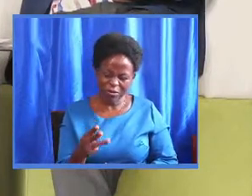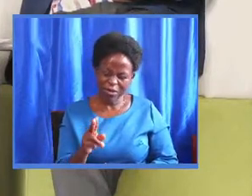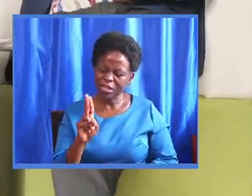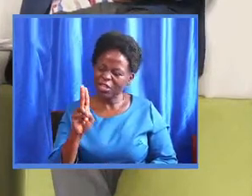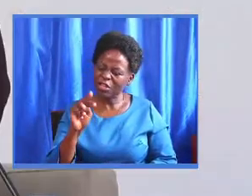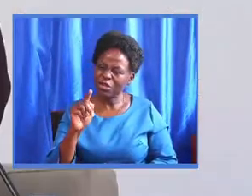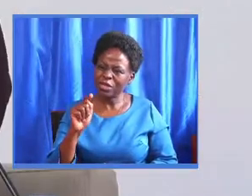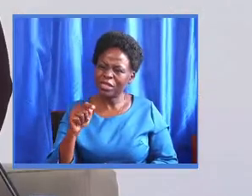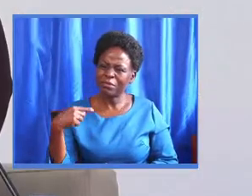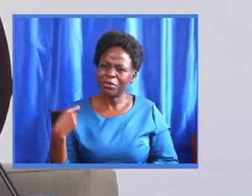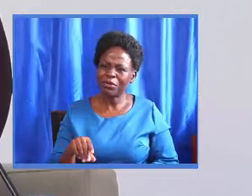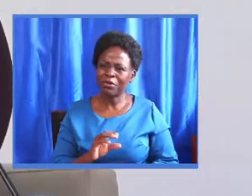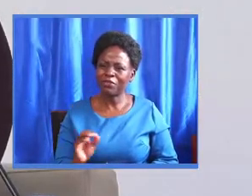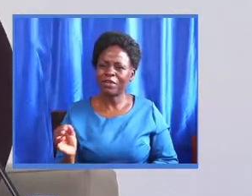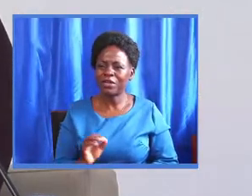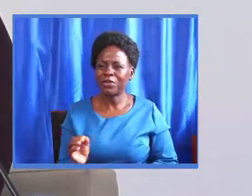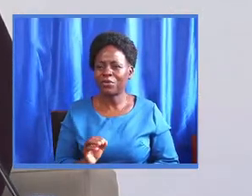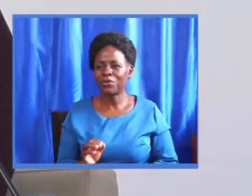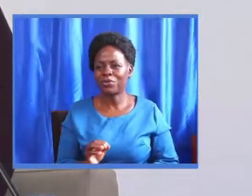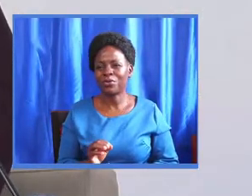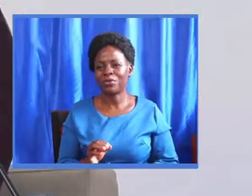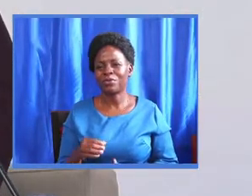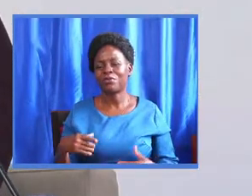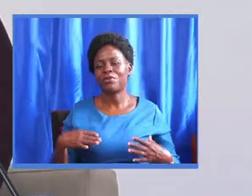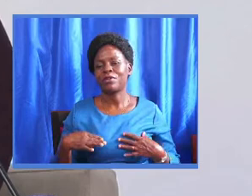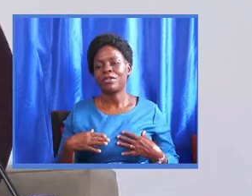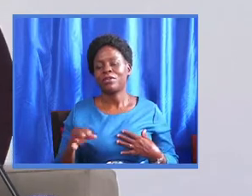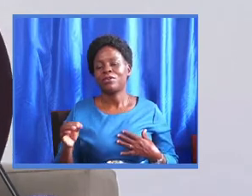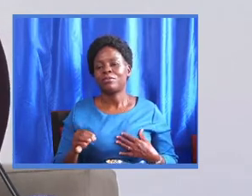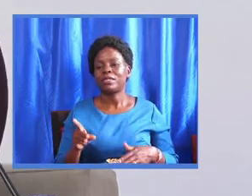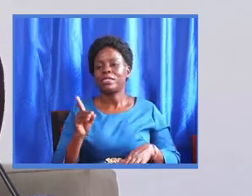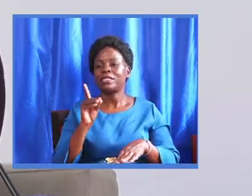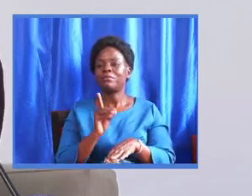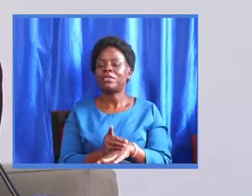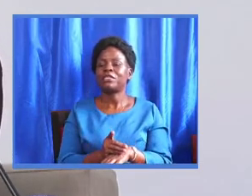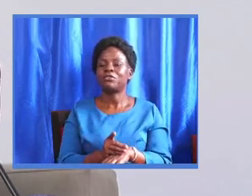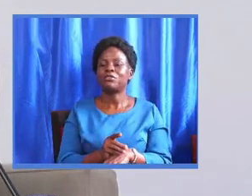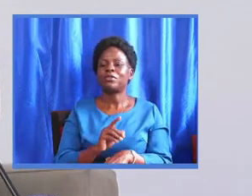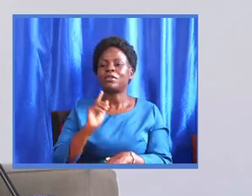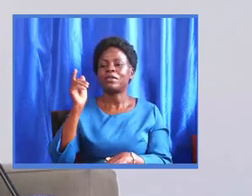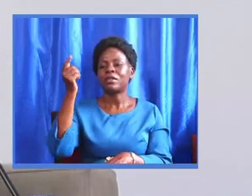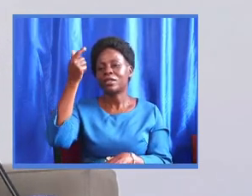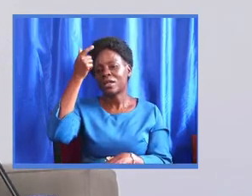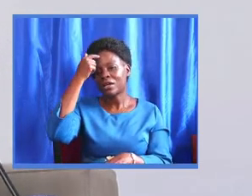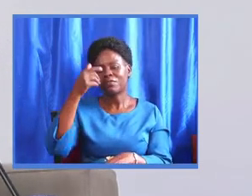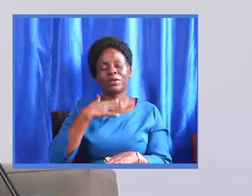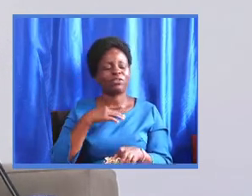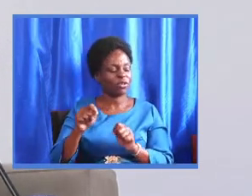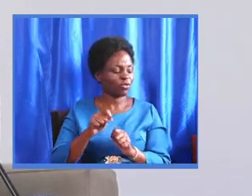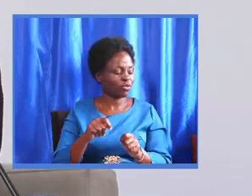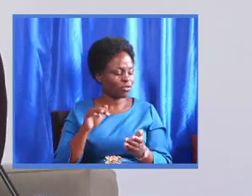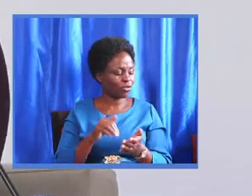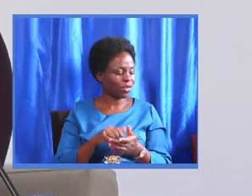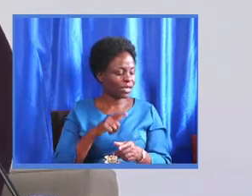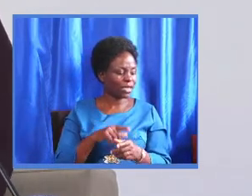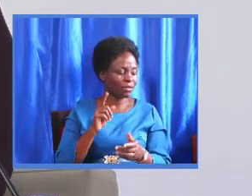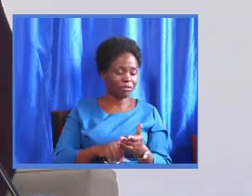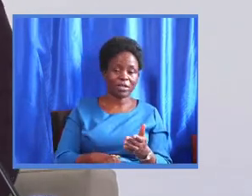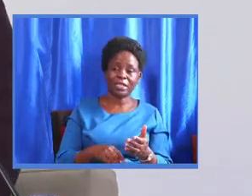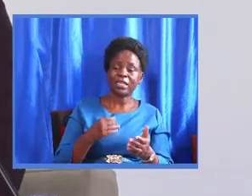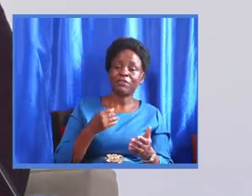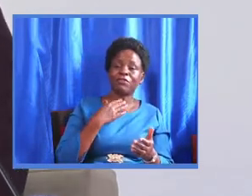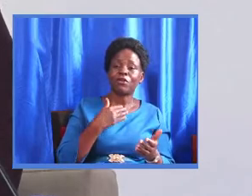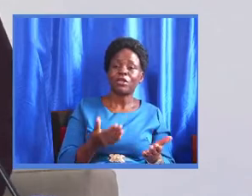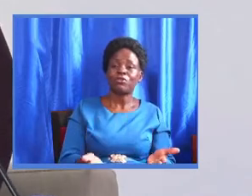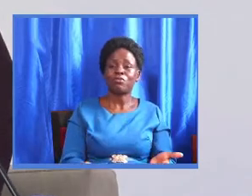not qualify for that. For the holiday. That holiday. But also it depends on what the government wants to promote at that point in time. If we want to